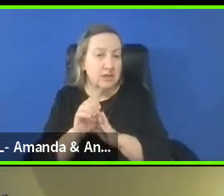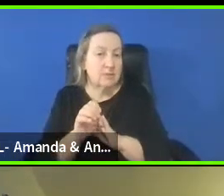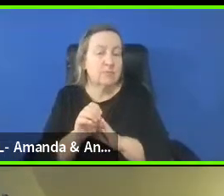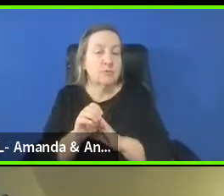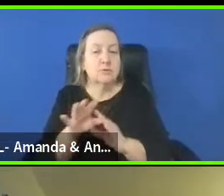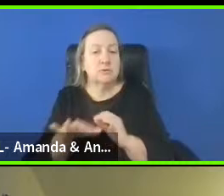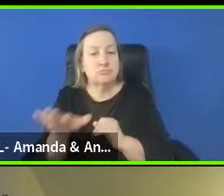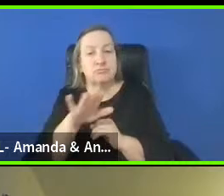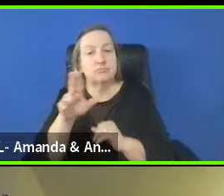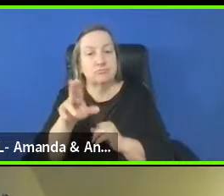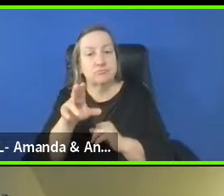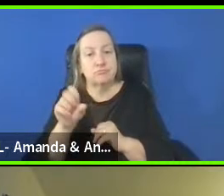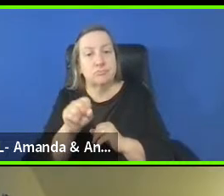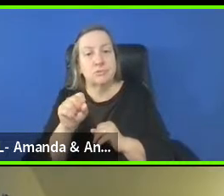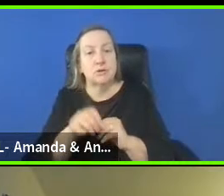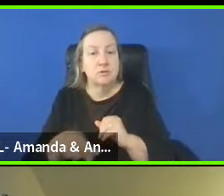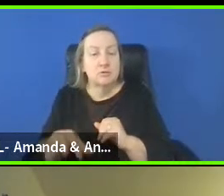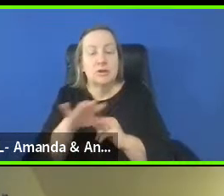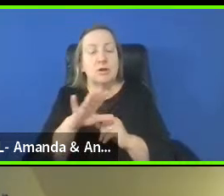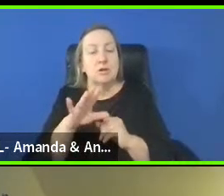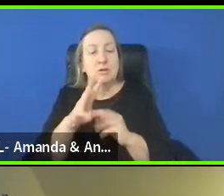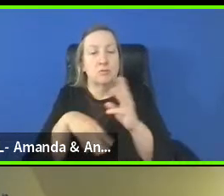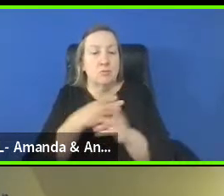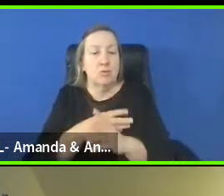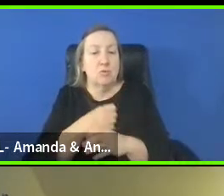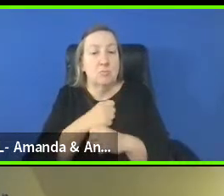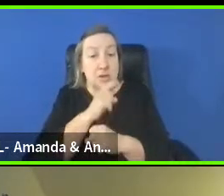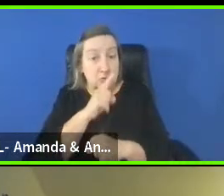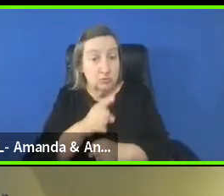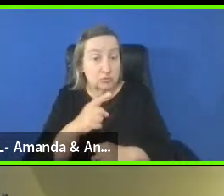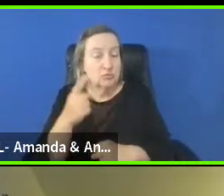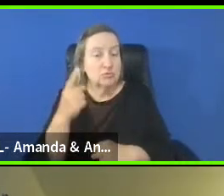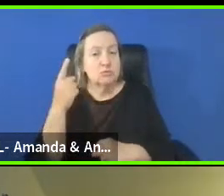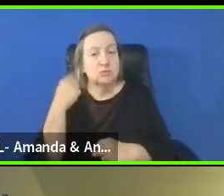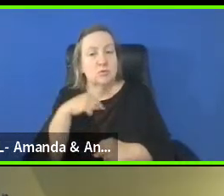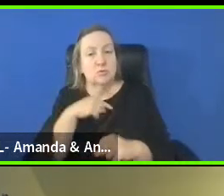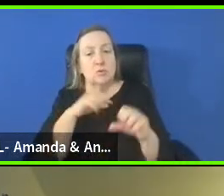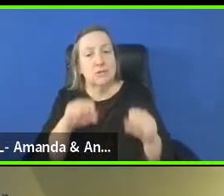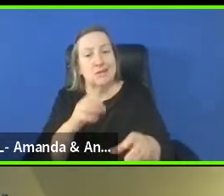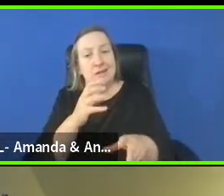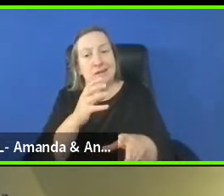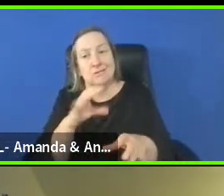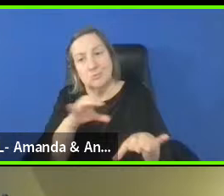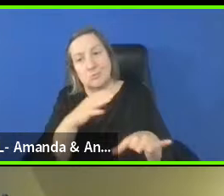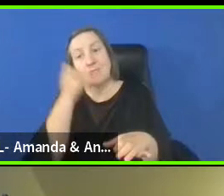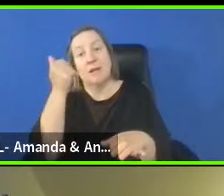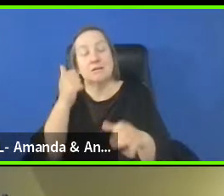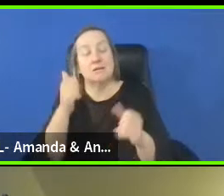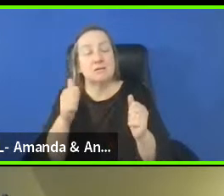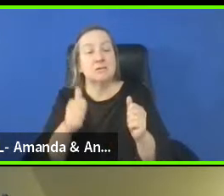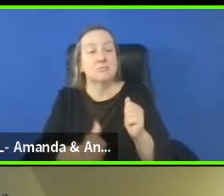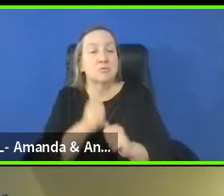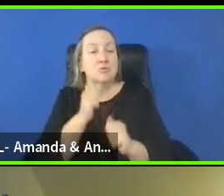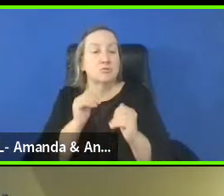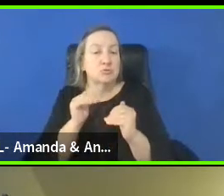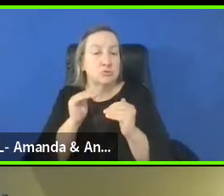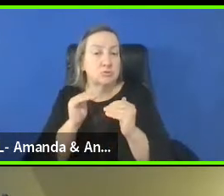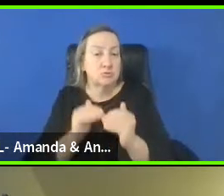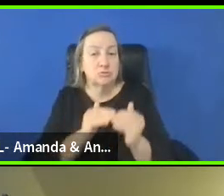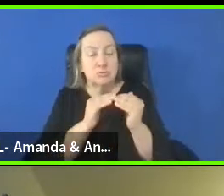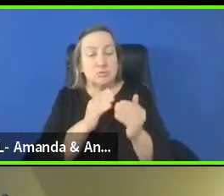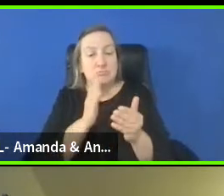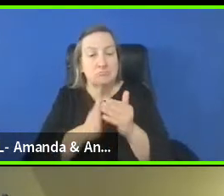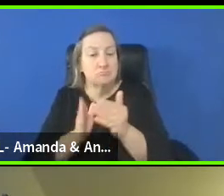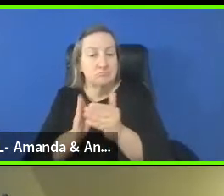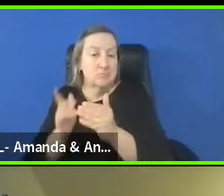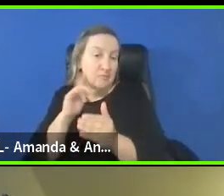the country and around the world to make sure we're getting the best and most equitable outcomes